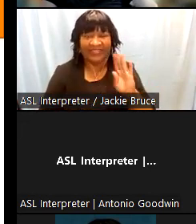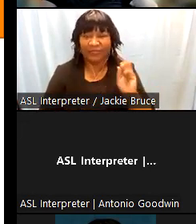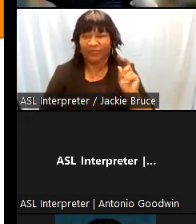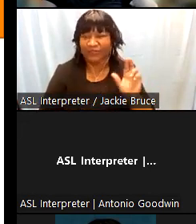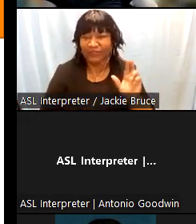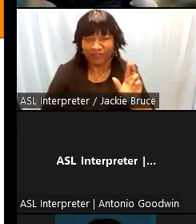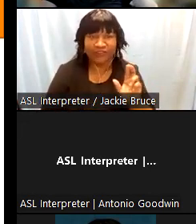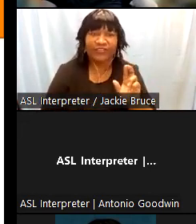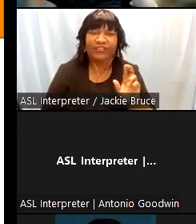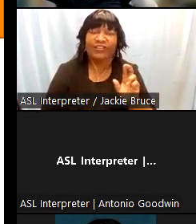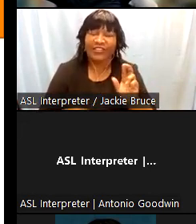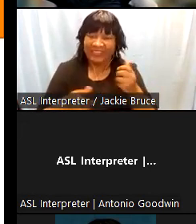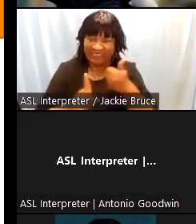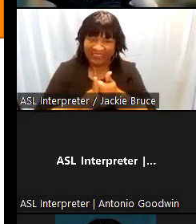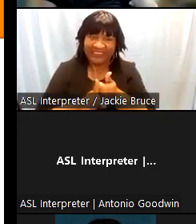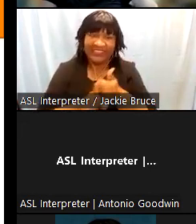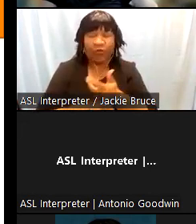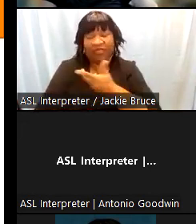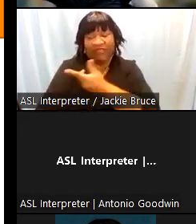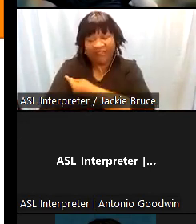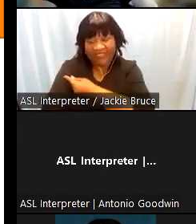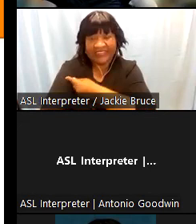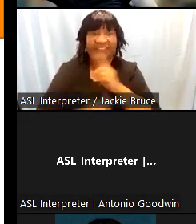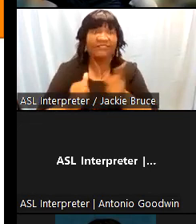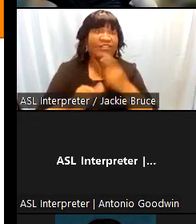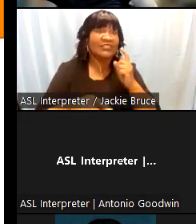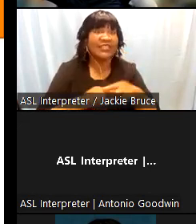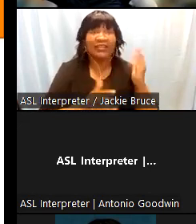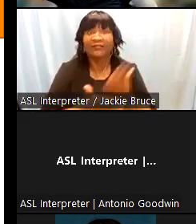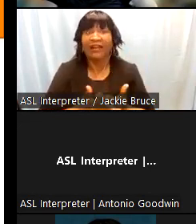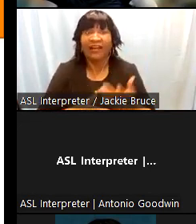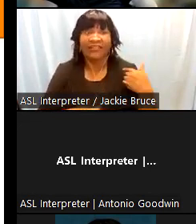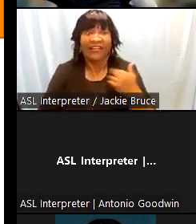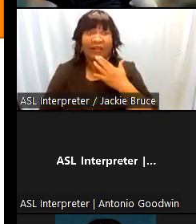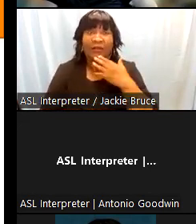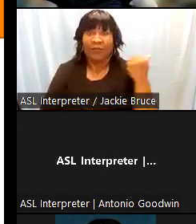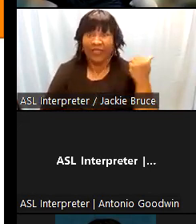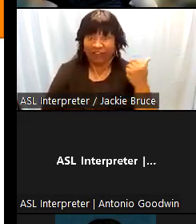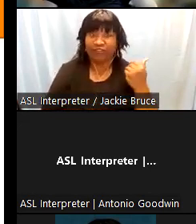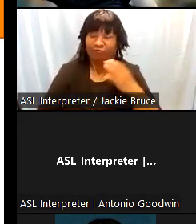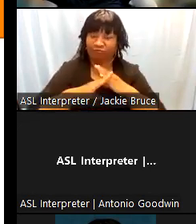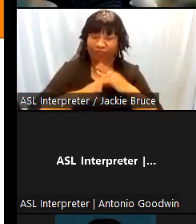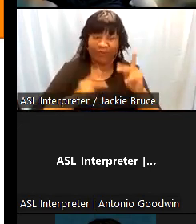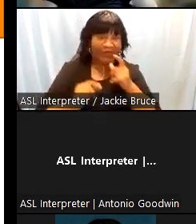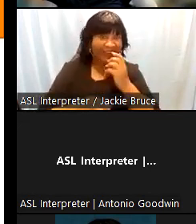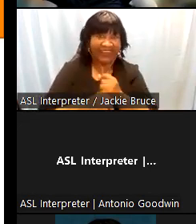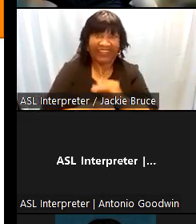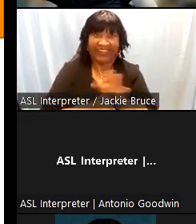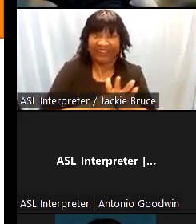again, the boosters the vaccines when they first came out were better at preventing people from getting COVID.